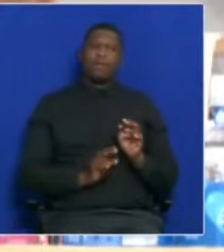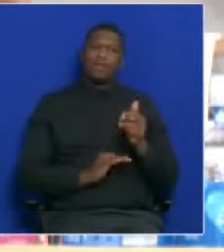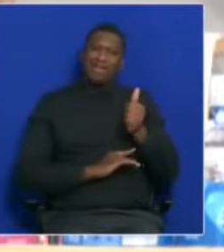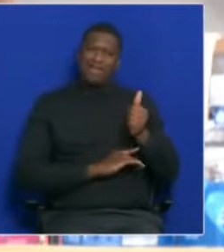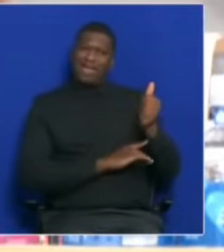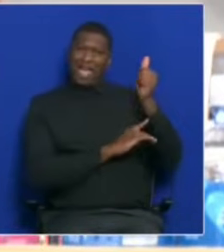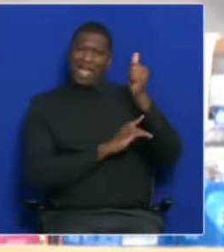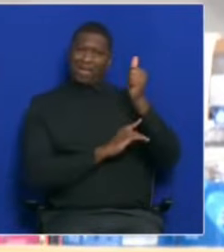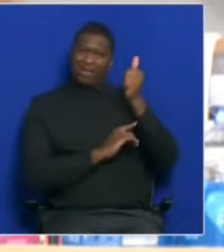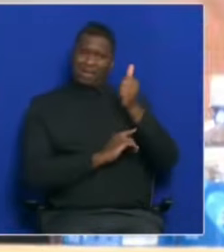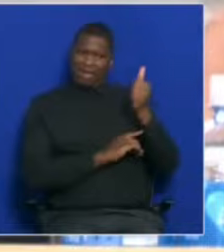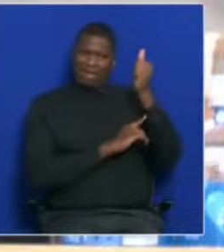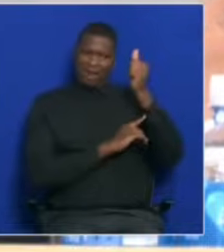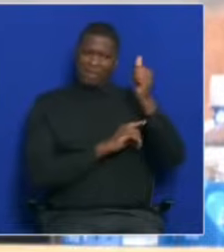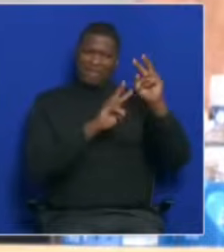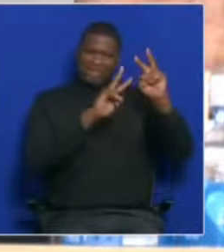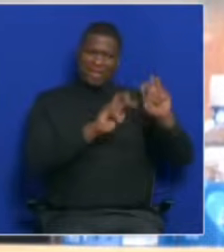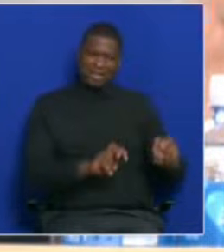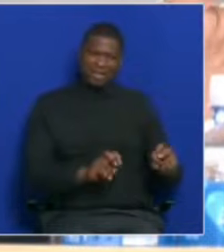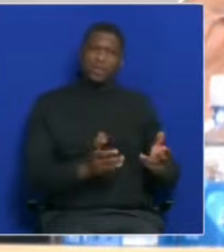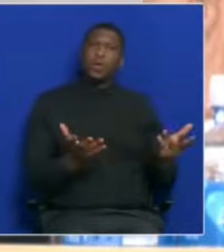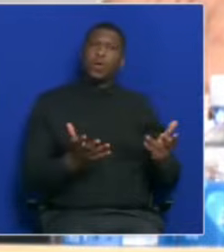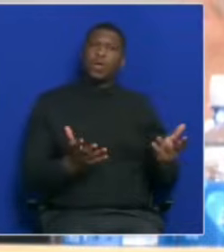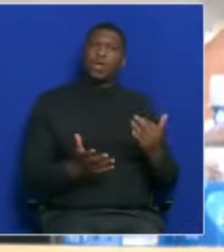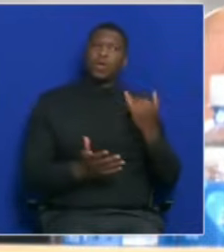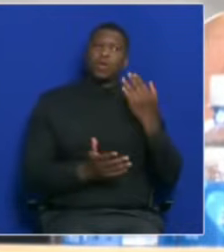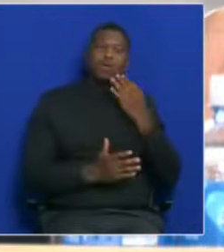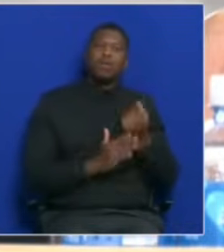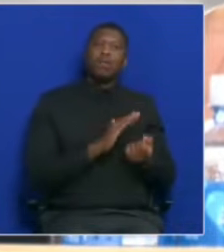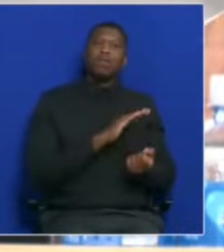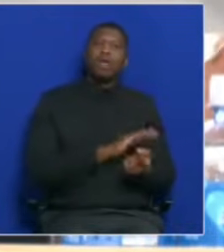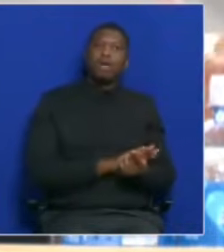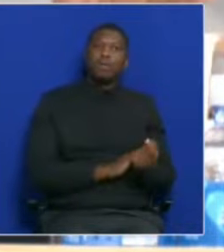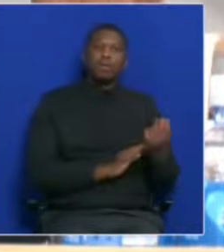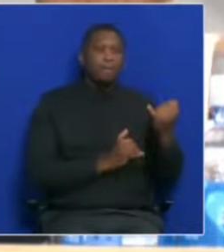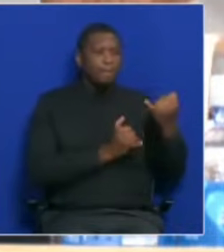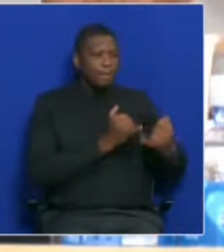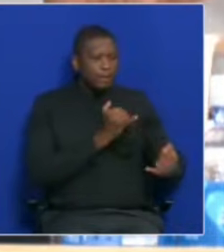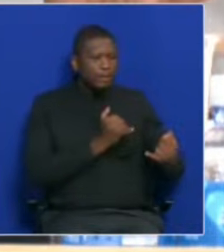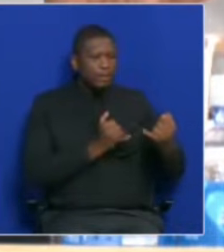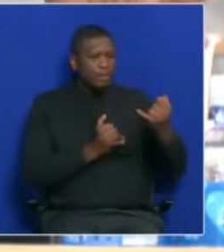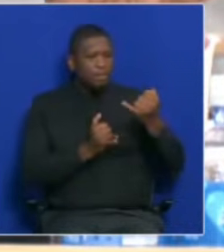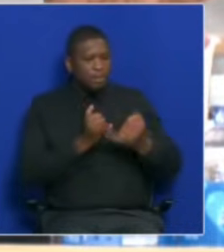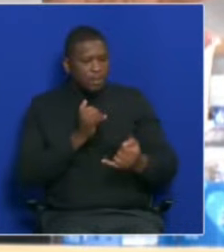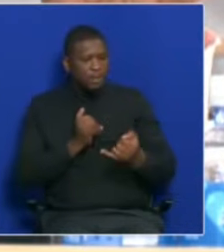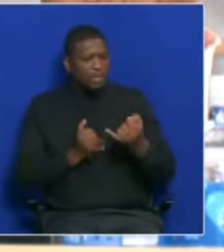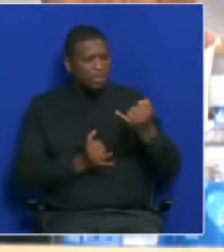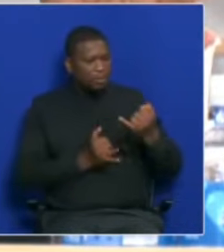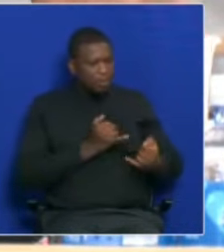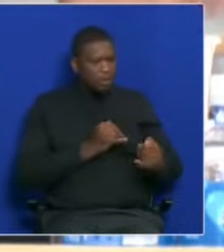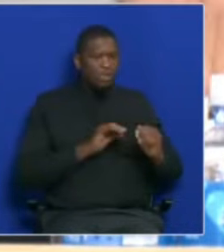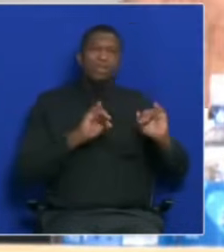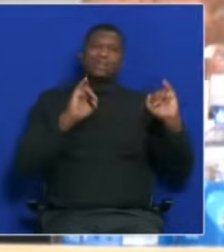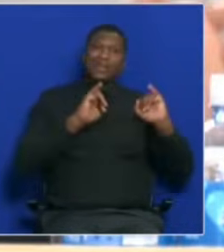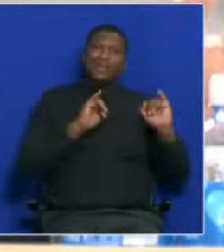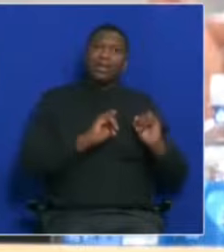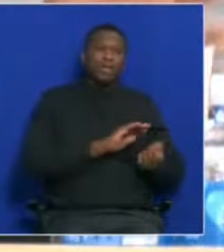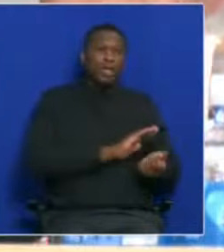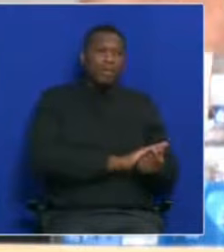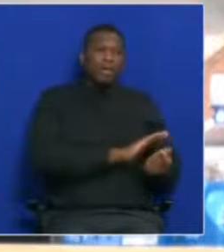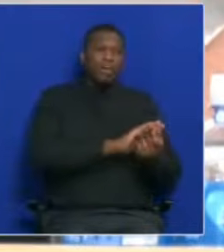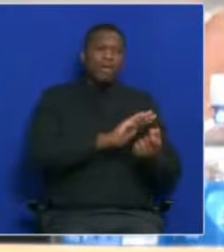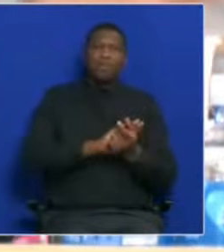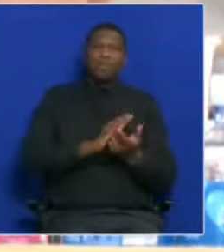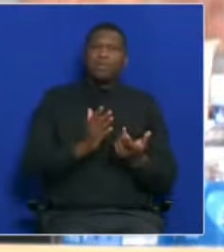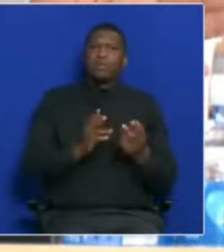when there were these bad shortcomings, these serious shortcomings, and the matter gets J50